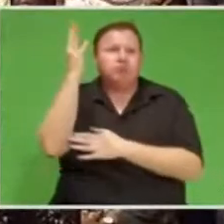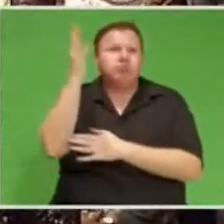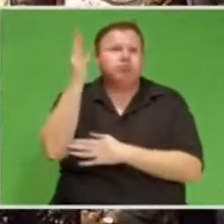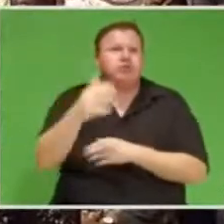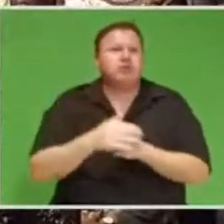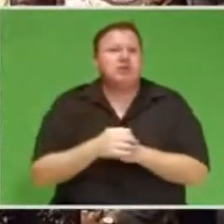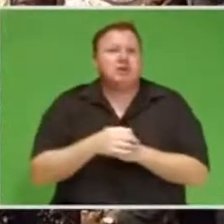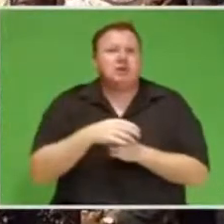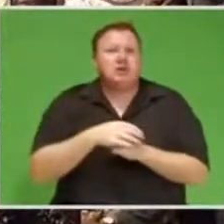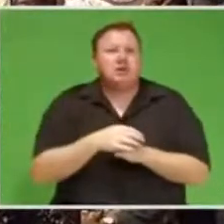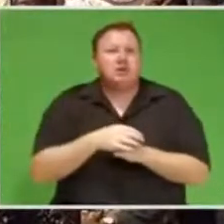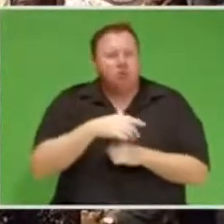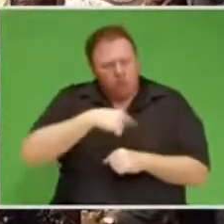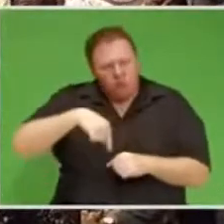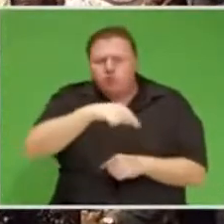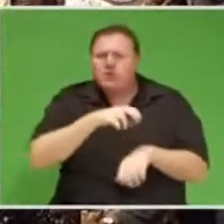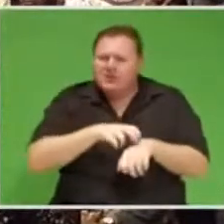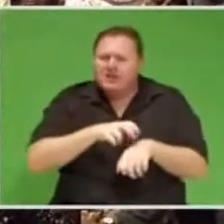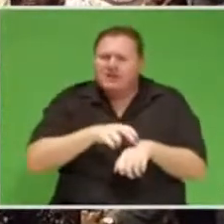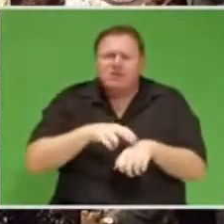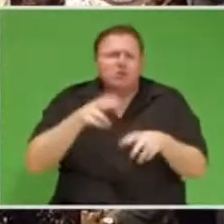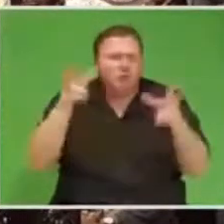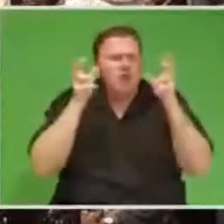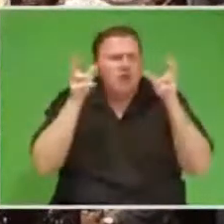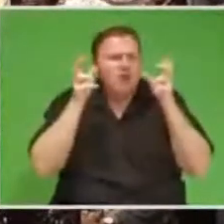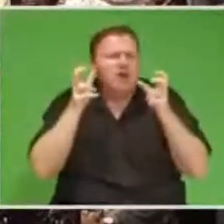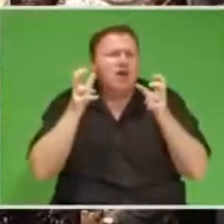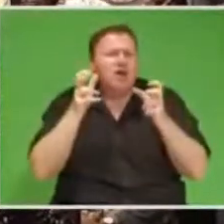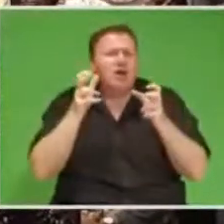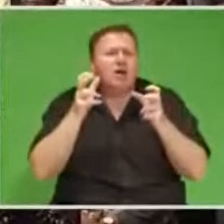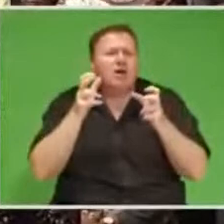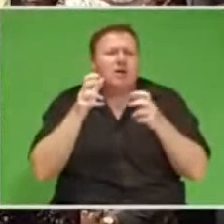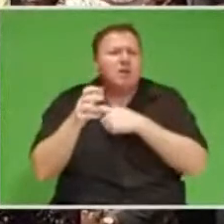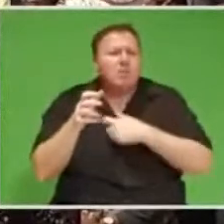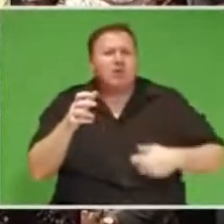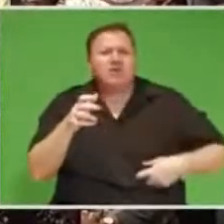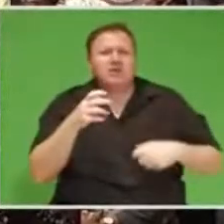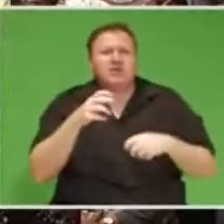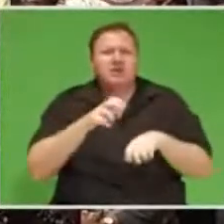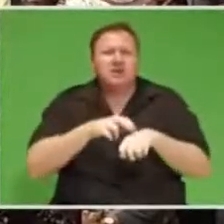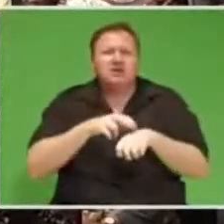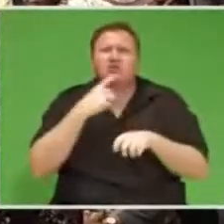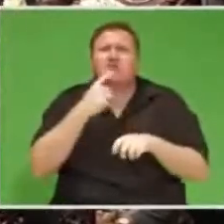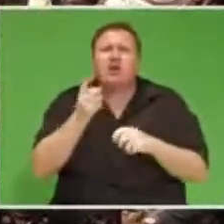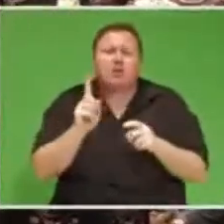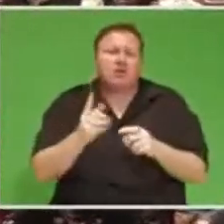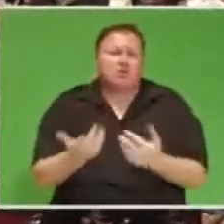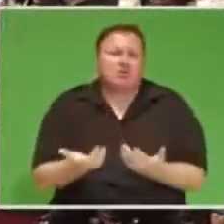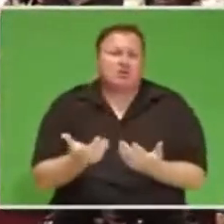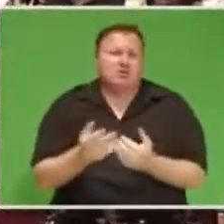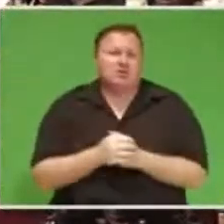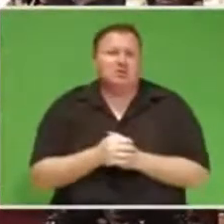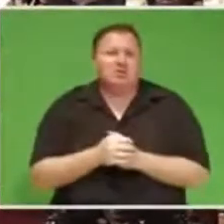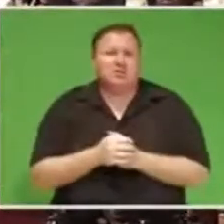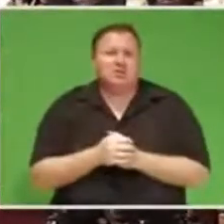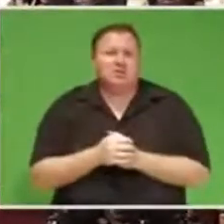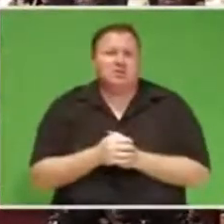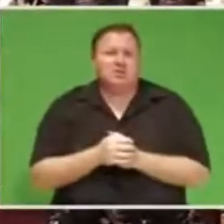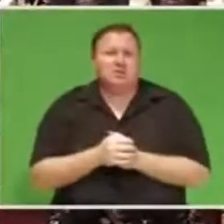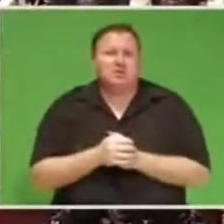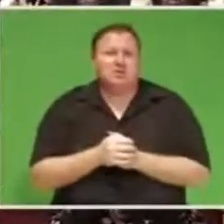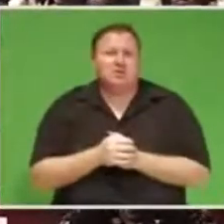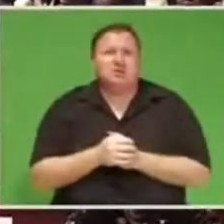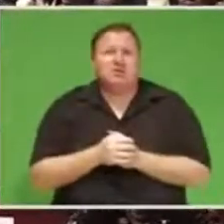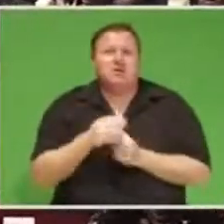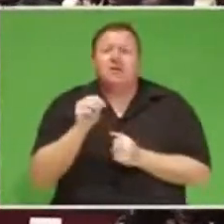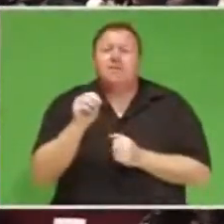to listen to the State of the Nation address, honorable members. Mr. President,